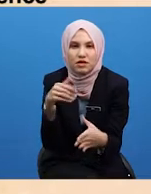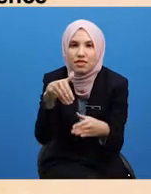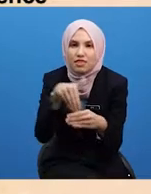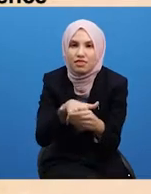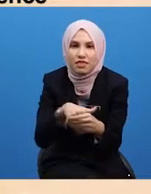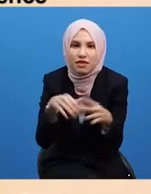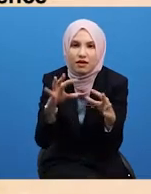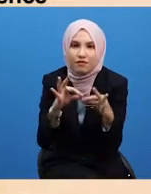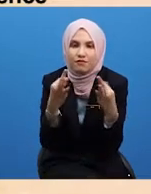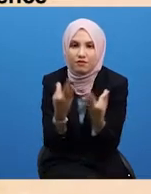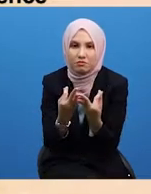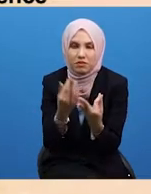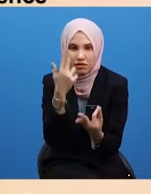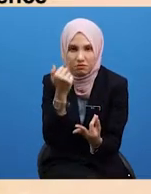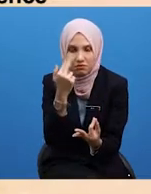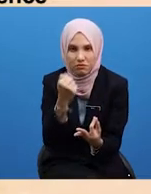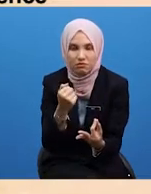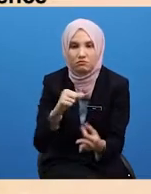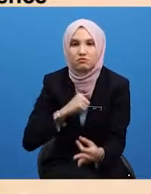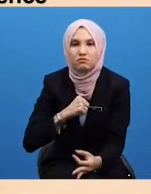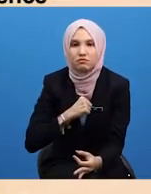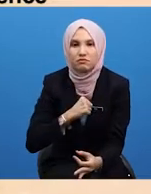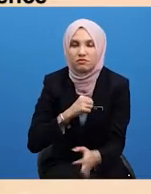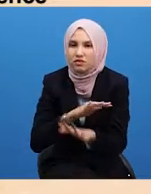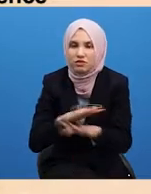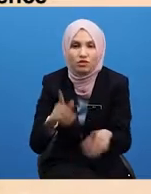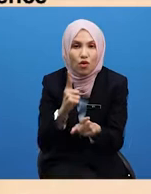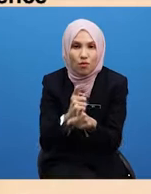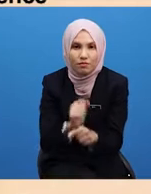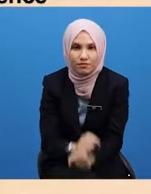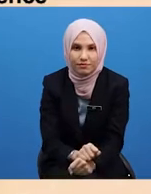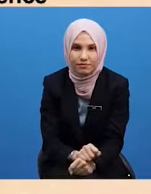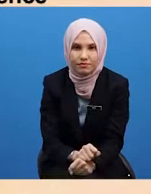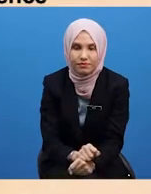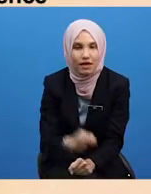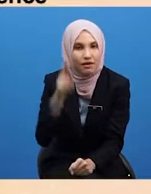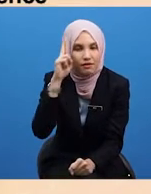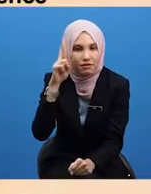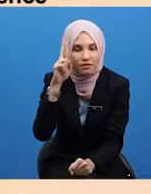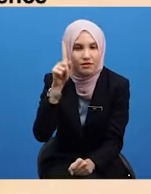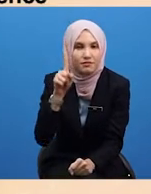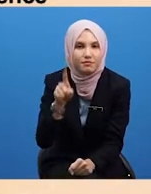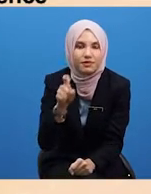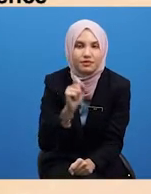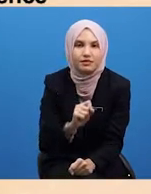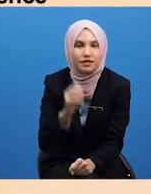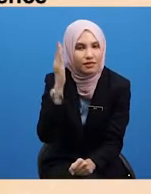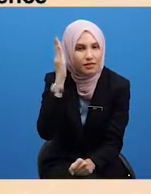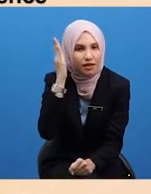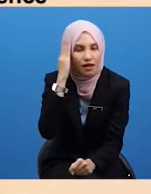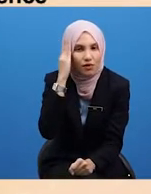his sadness to himself. This is not right because Richard deserves to know about his uncle